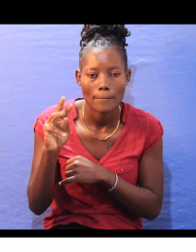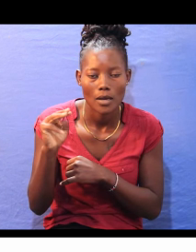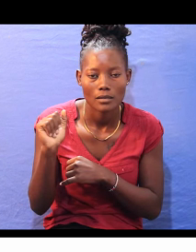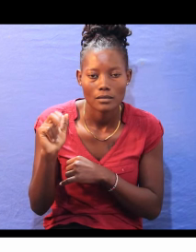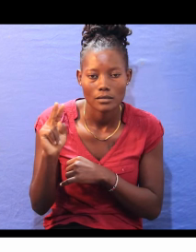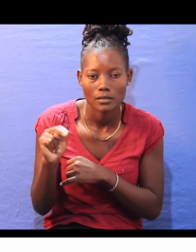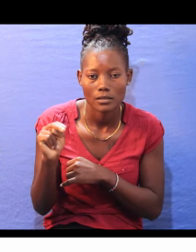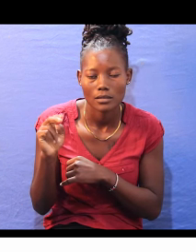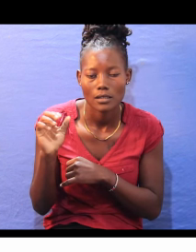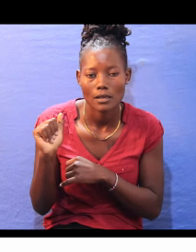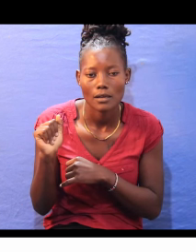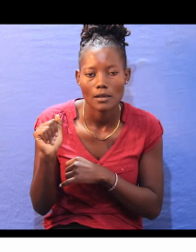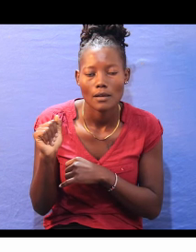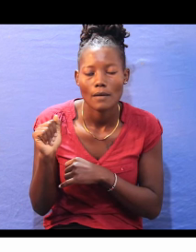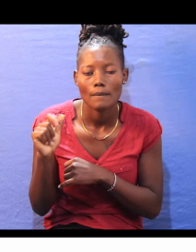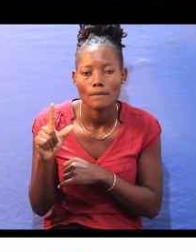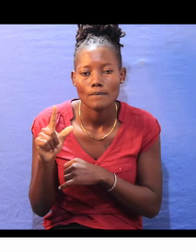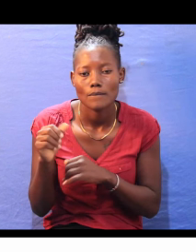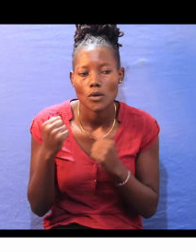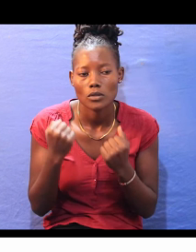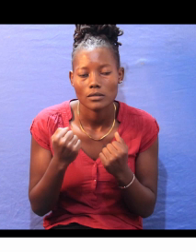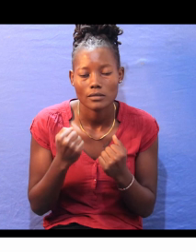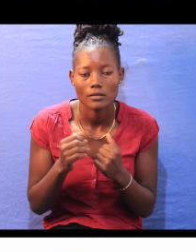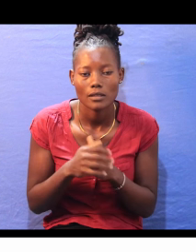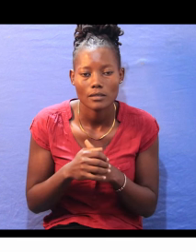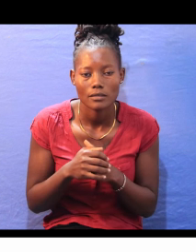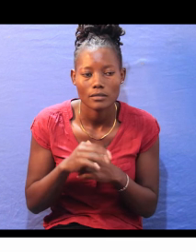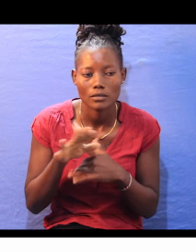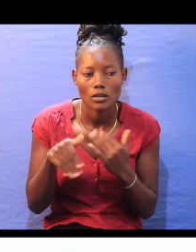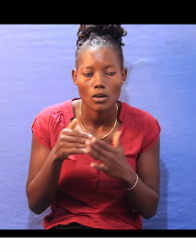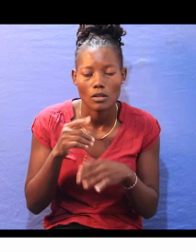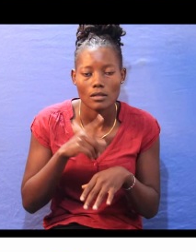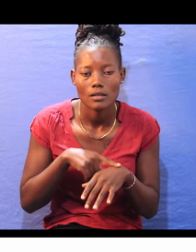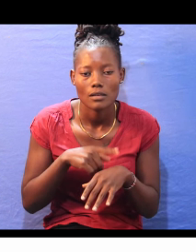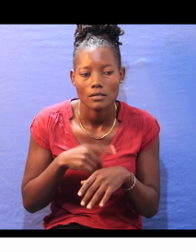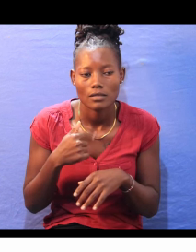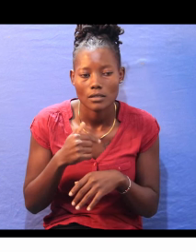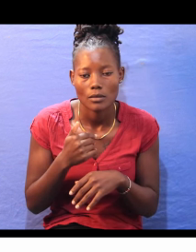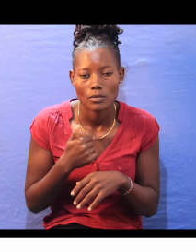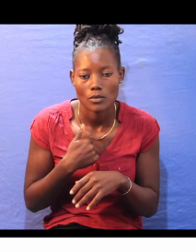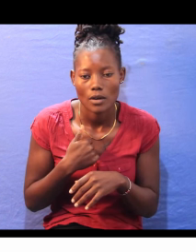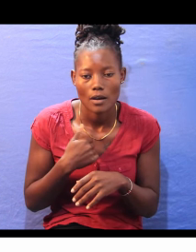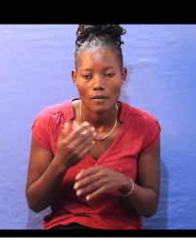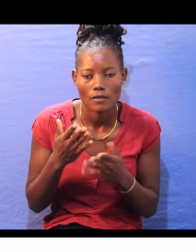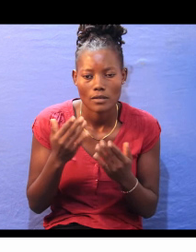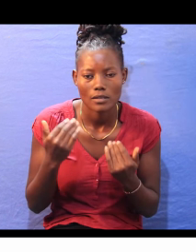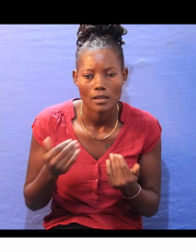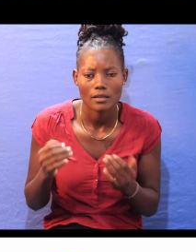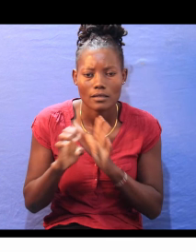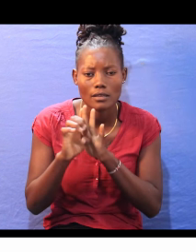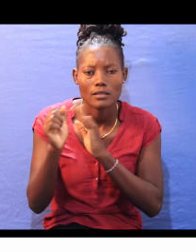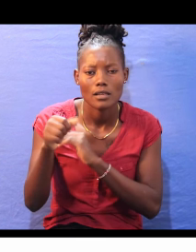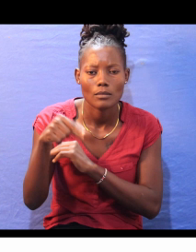which is the greatest magnitude of effort given all the time we have. And these are things like